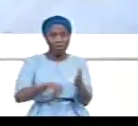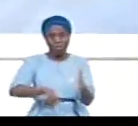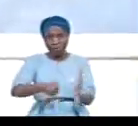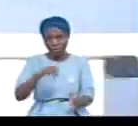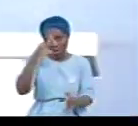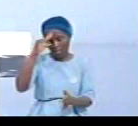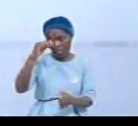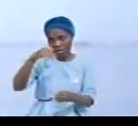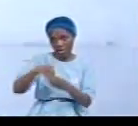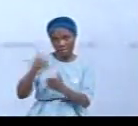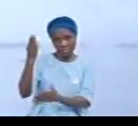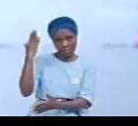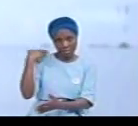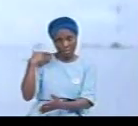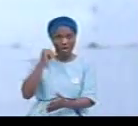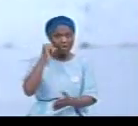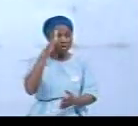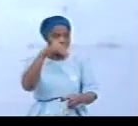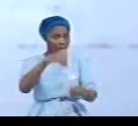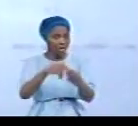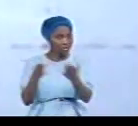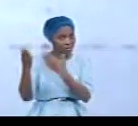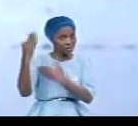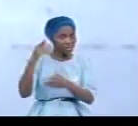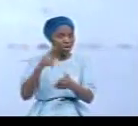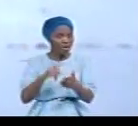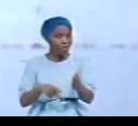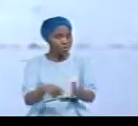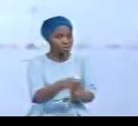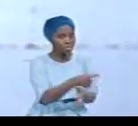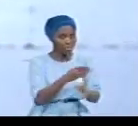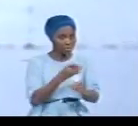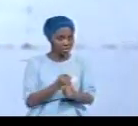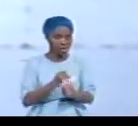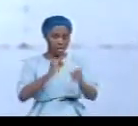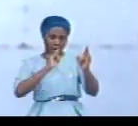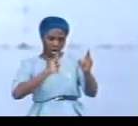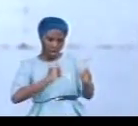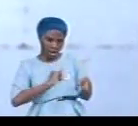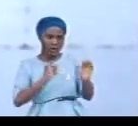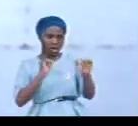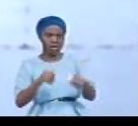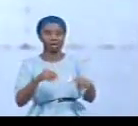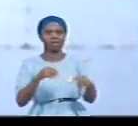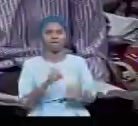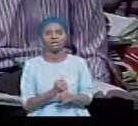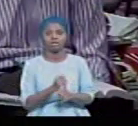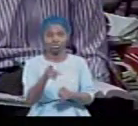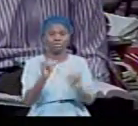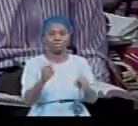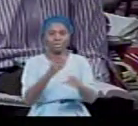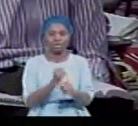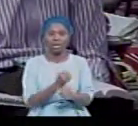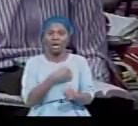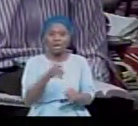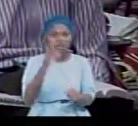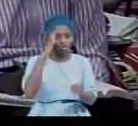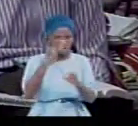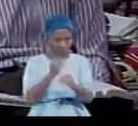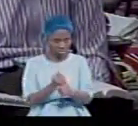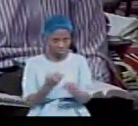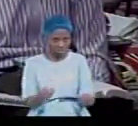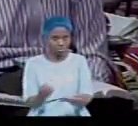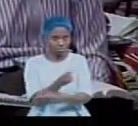the past, what they got, I can get, you can get, and you will get today.